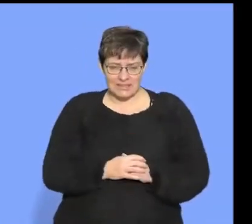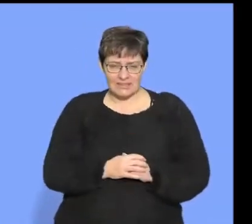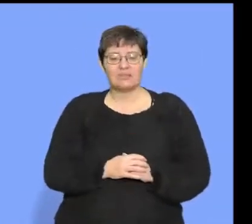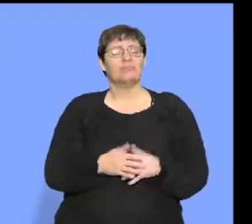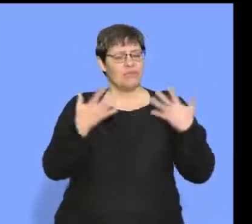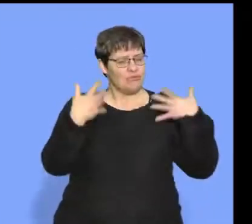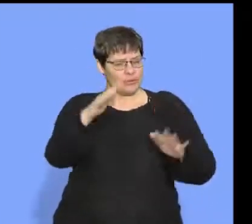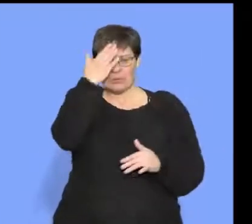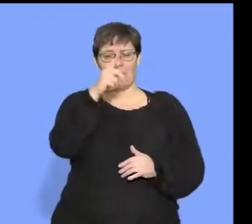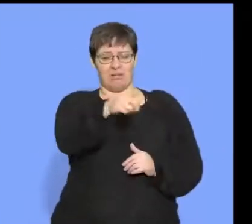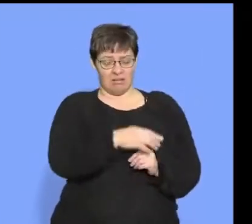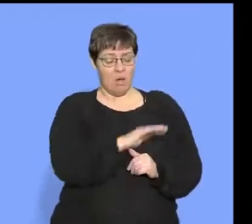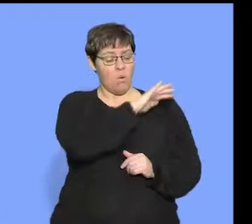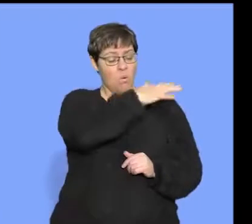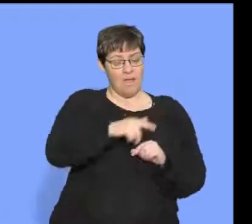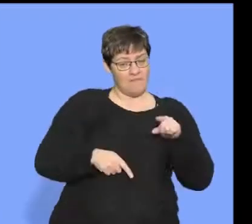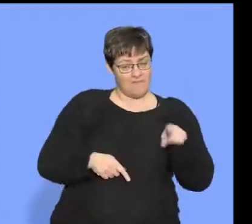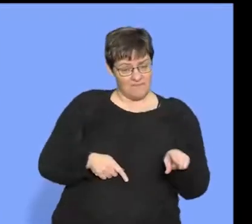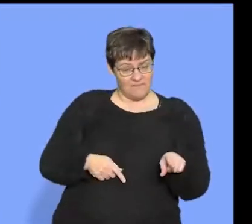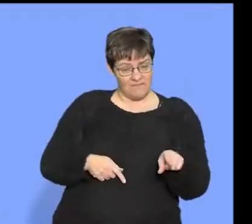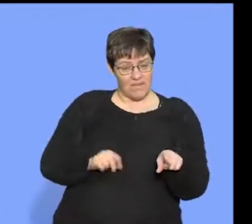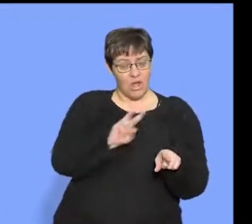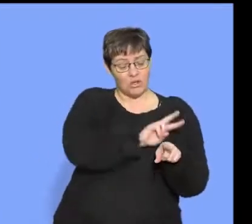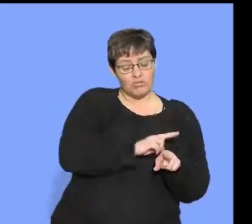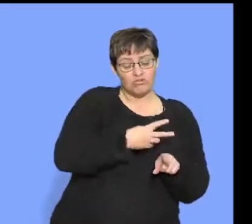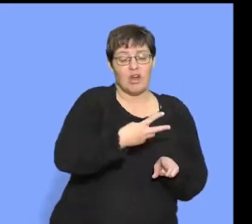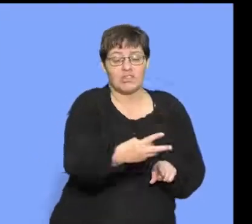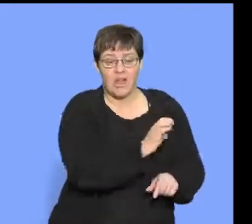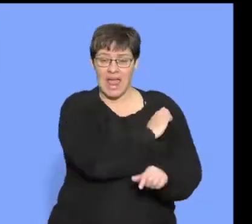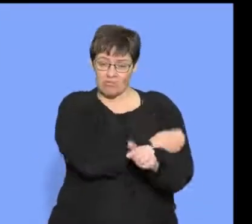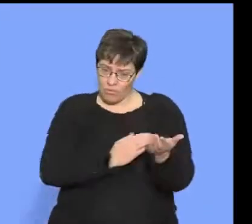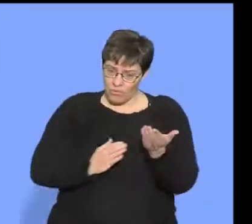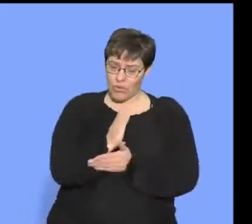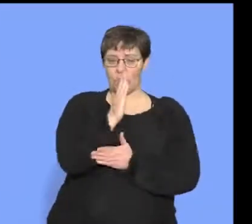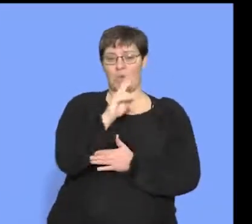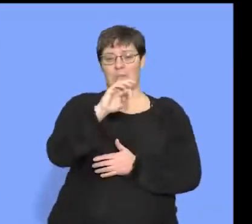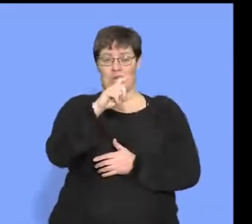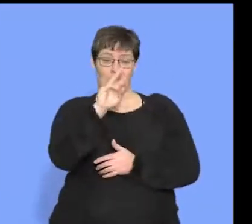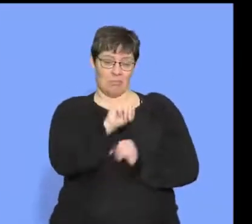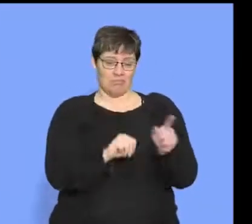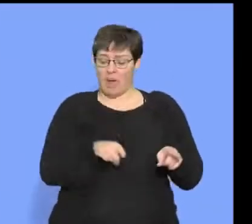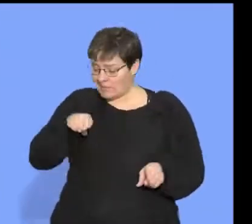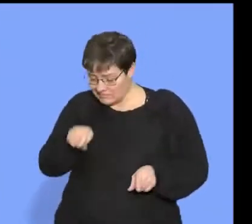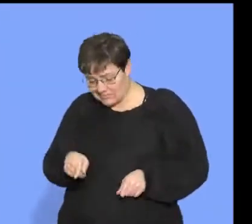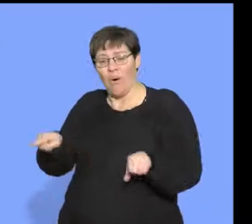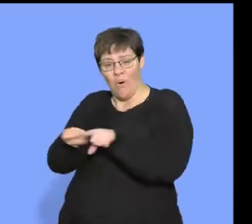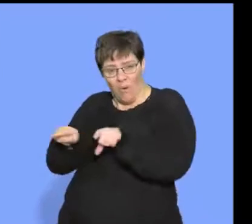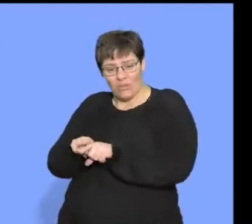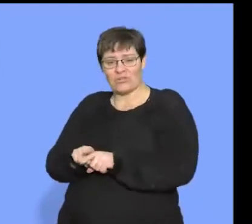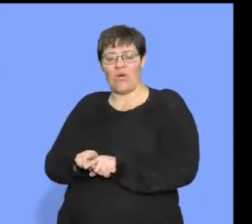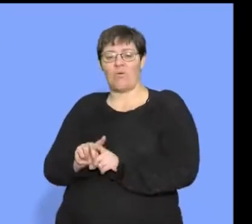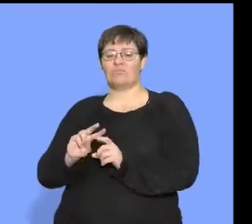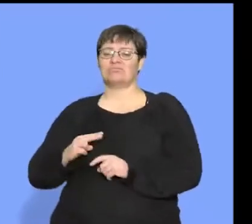Well, we already know that waves transfer energy through a medium, but particles can also